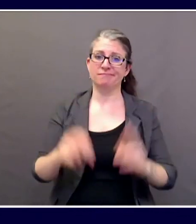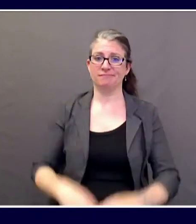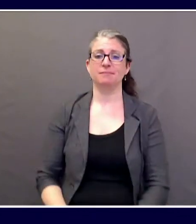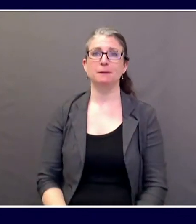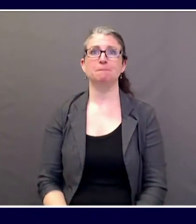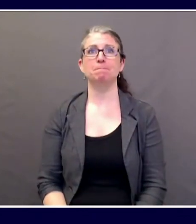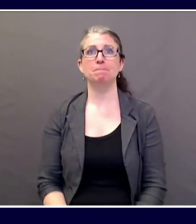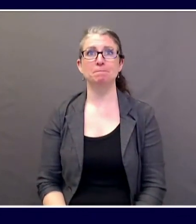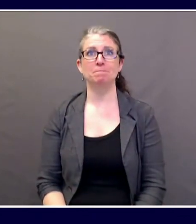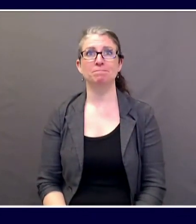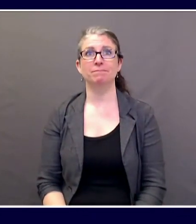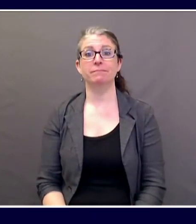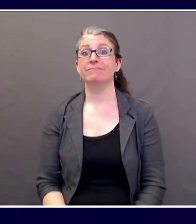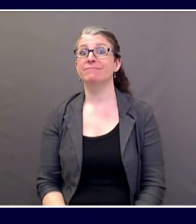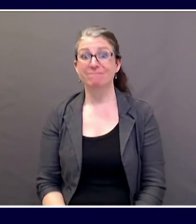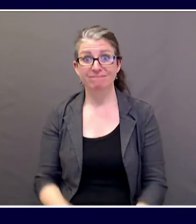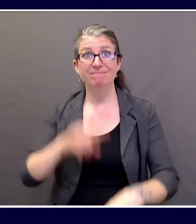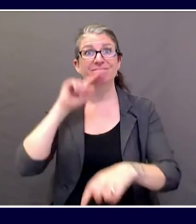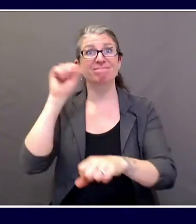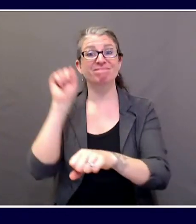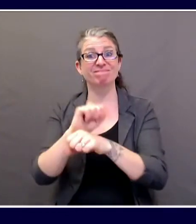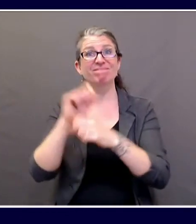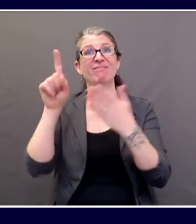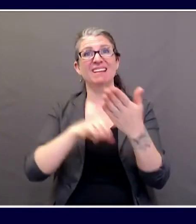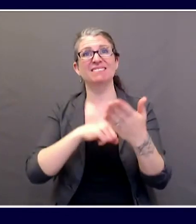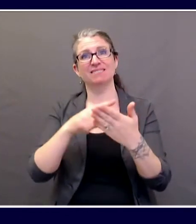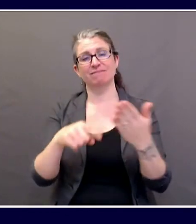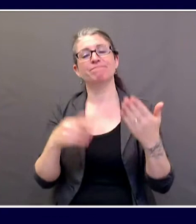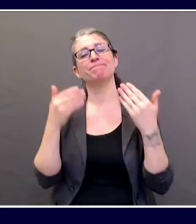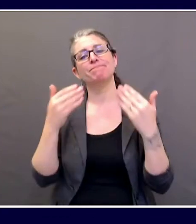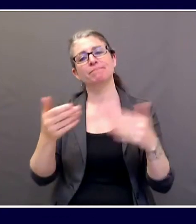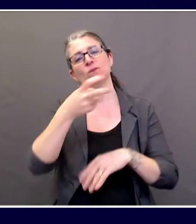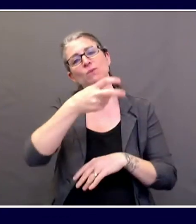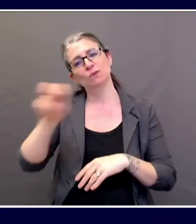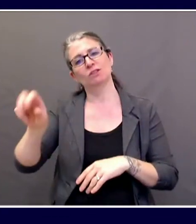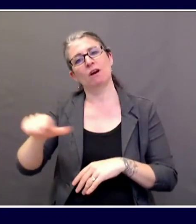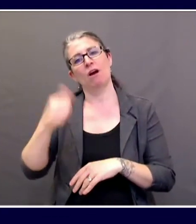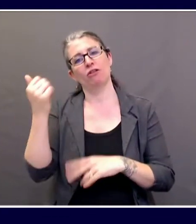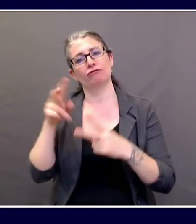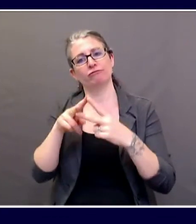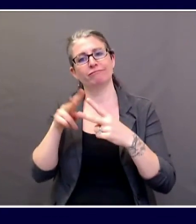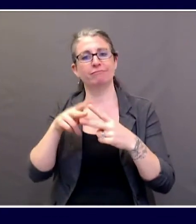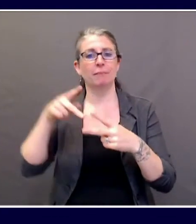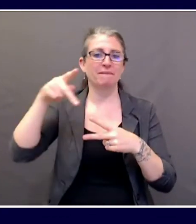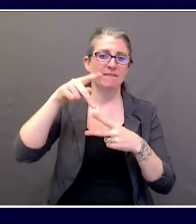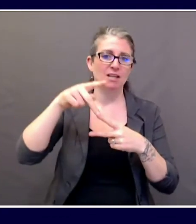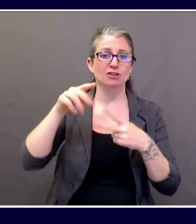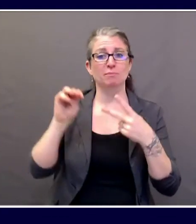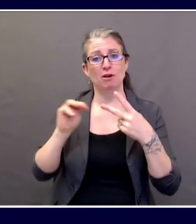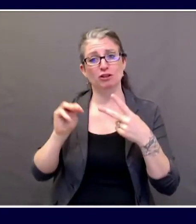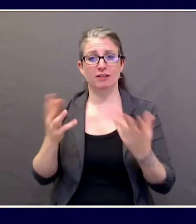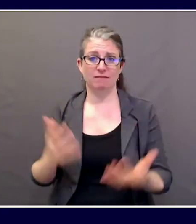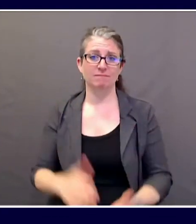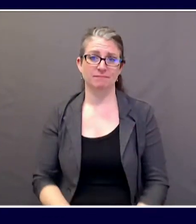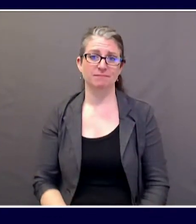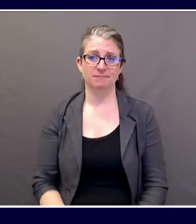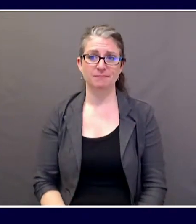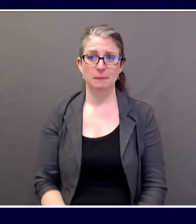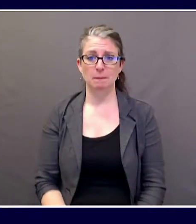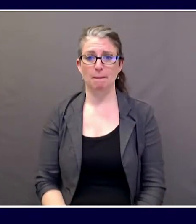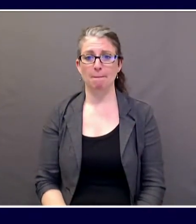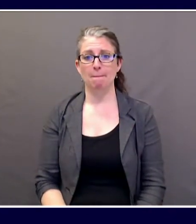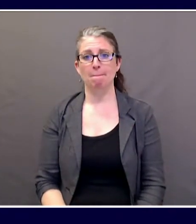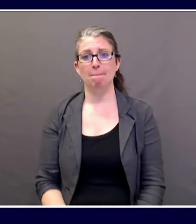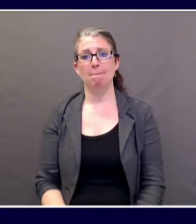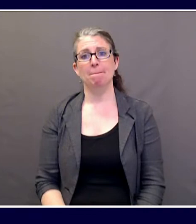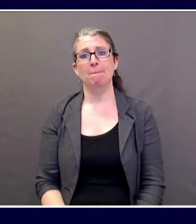vaccination sites open up scheduling until they know for sure that their allocation for the next week is a lock. And then my second